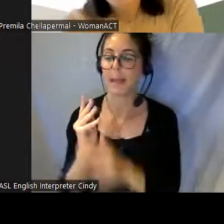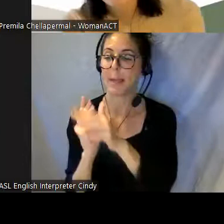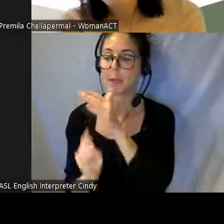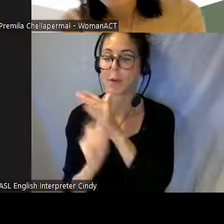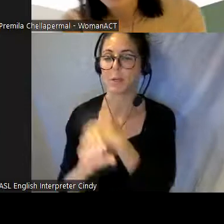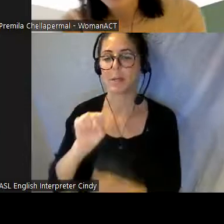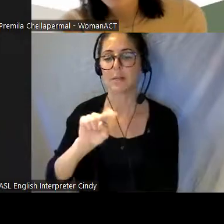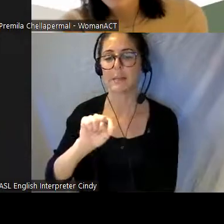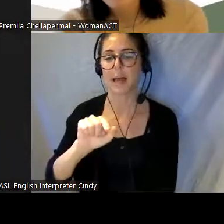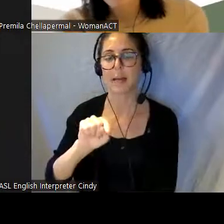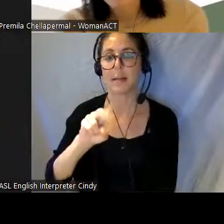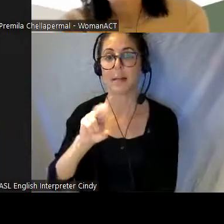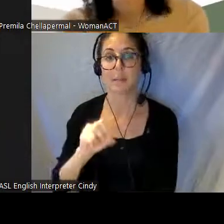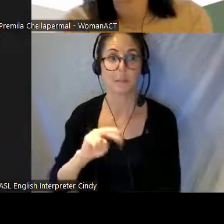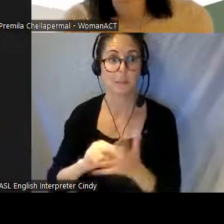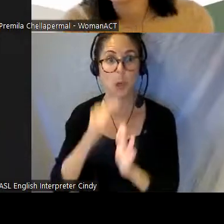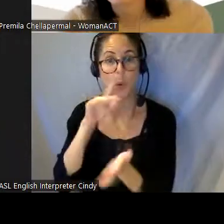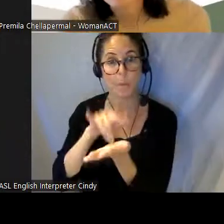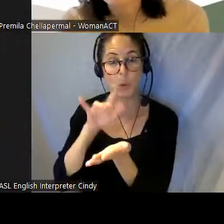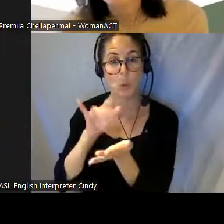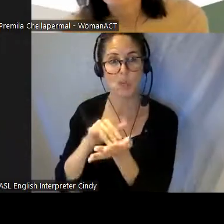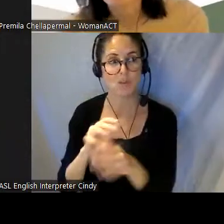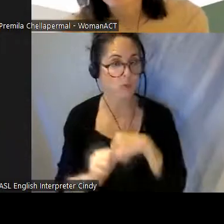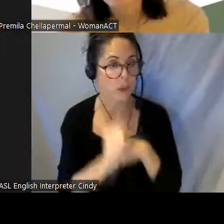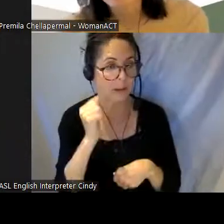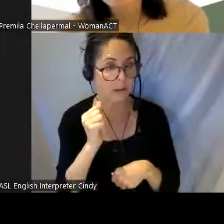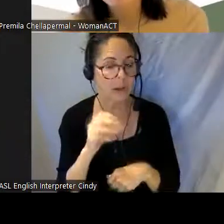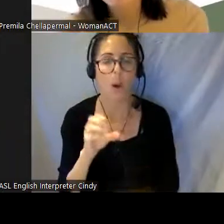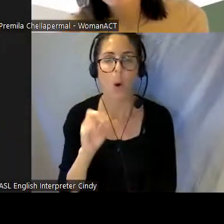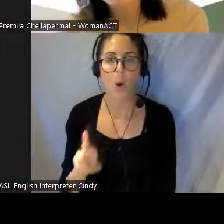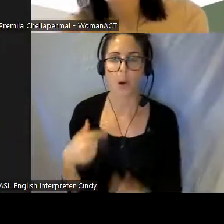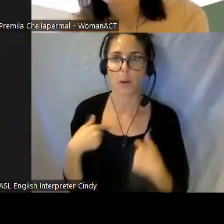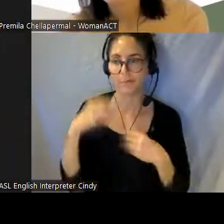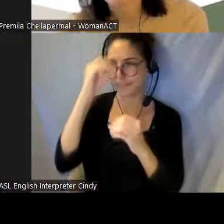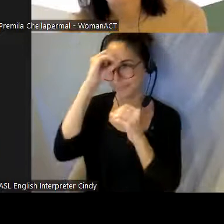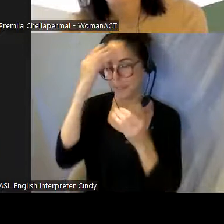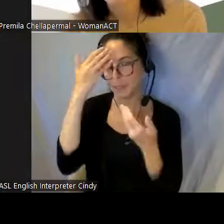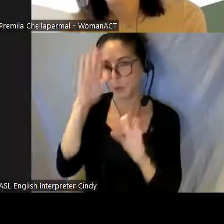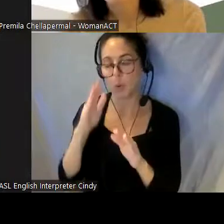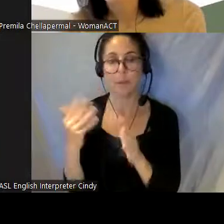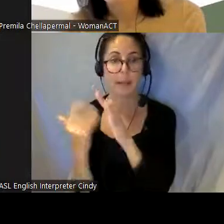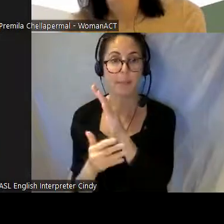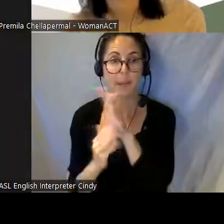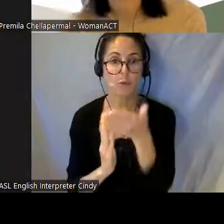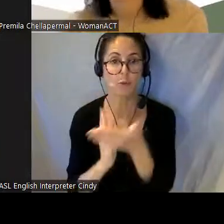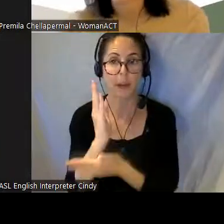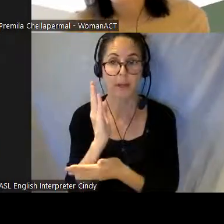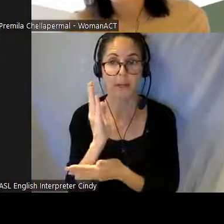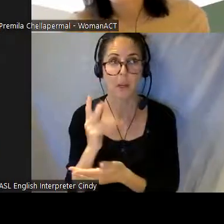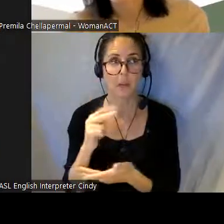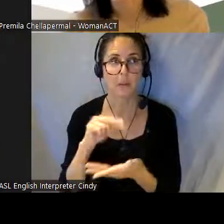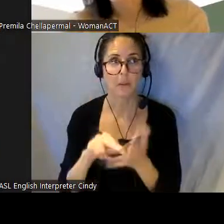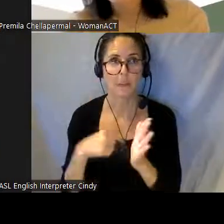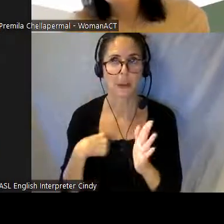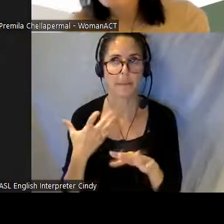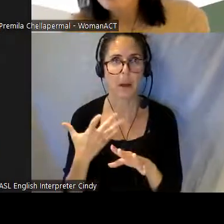threats by the abusers or because they didn't understand their immigration rights, that something might happen to their immigration status if they reported